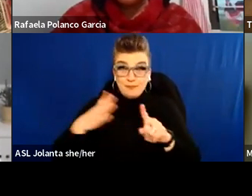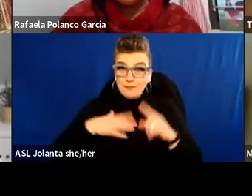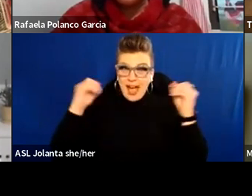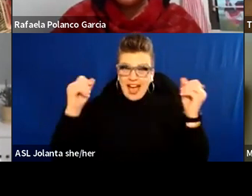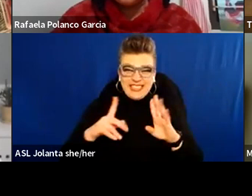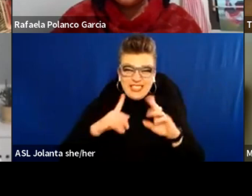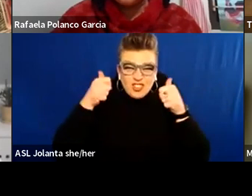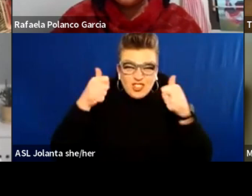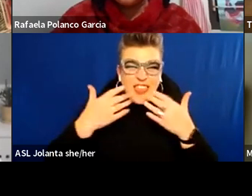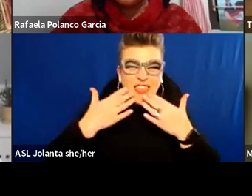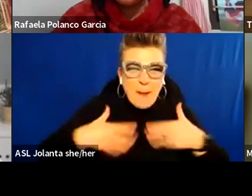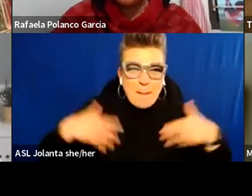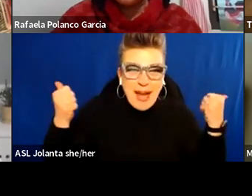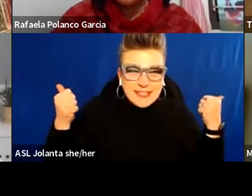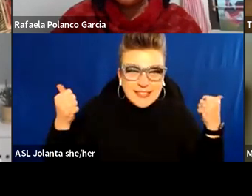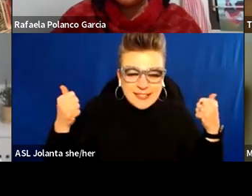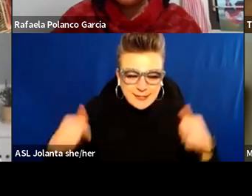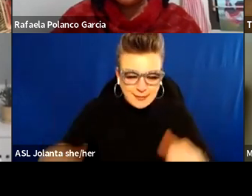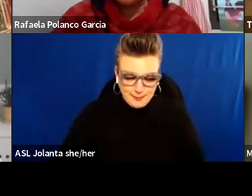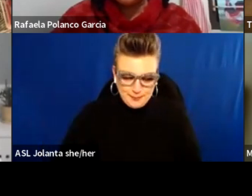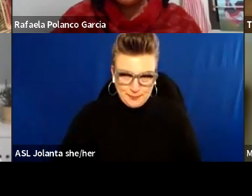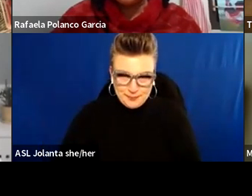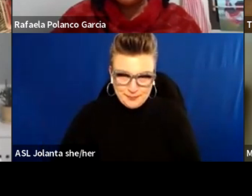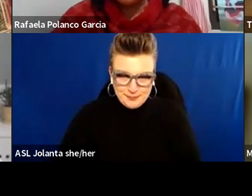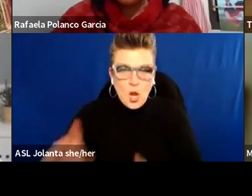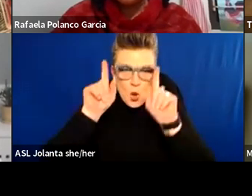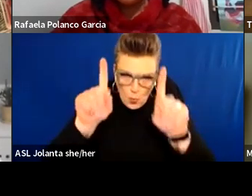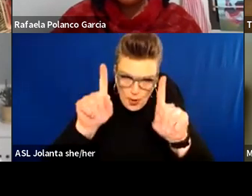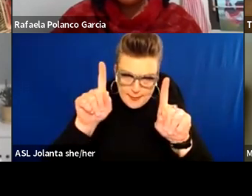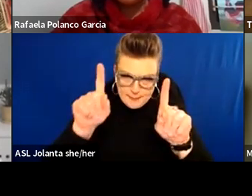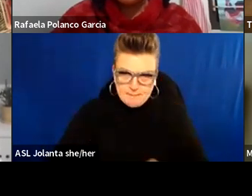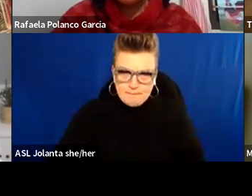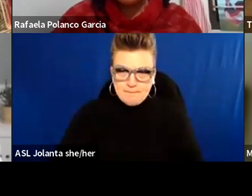best she wait